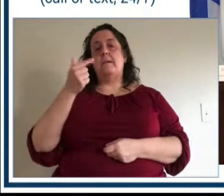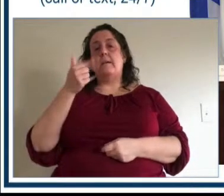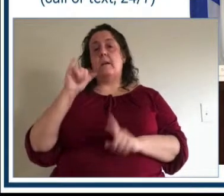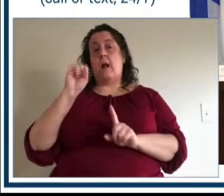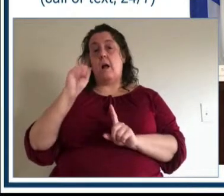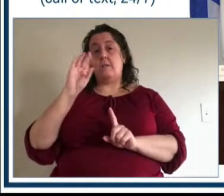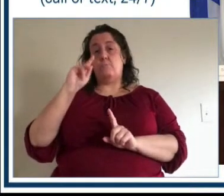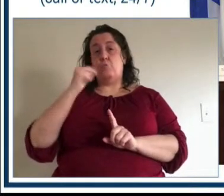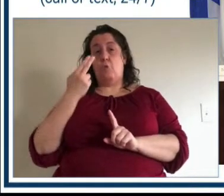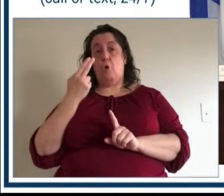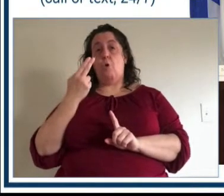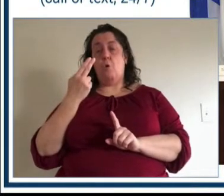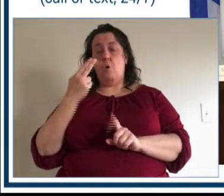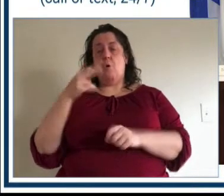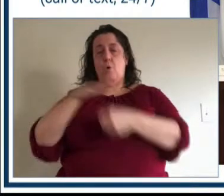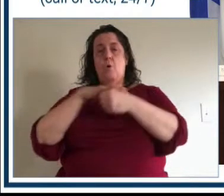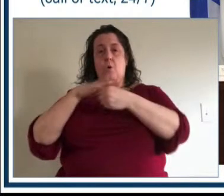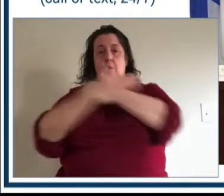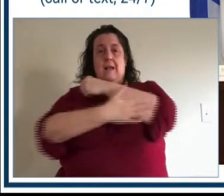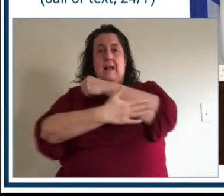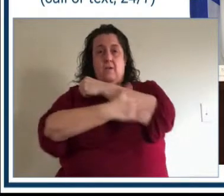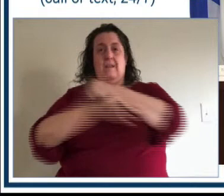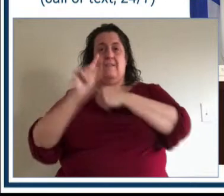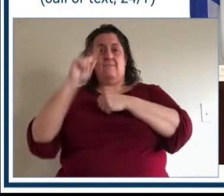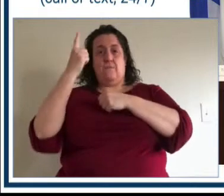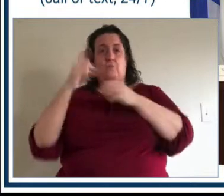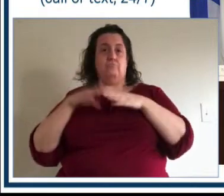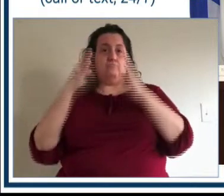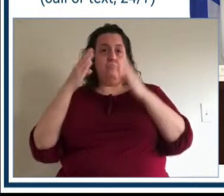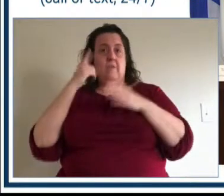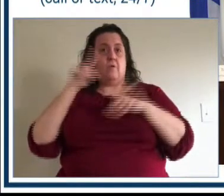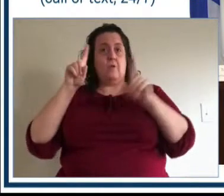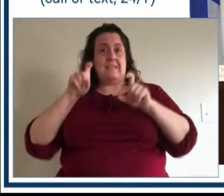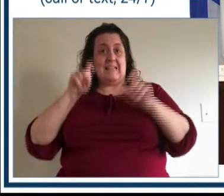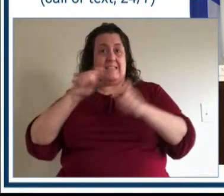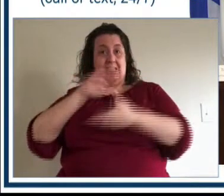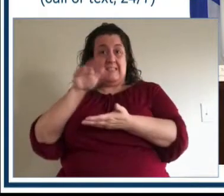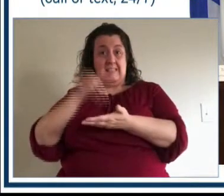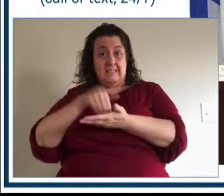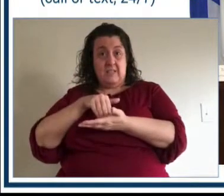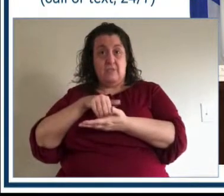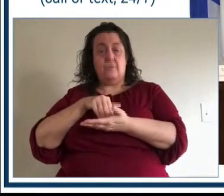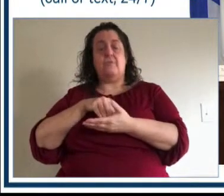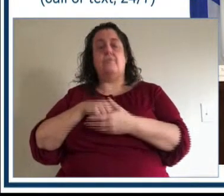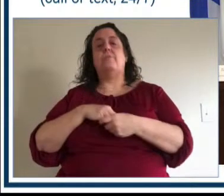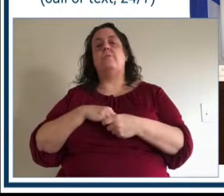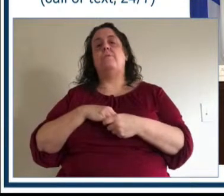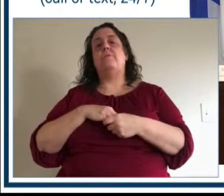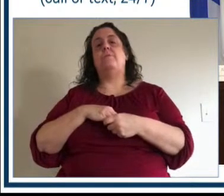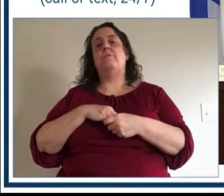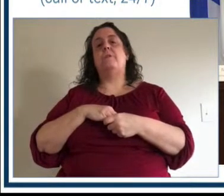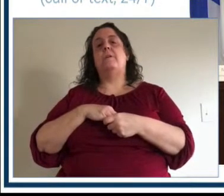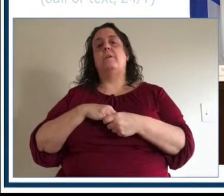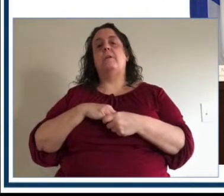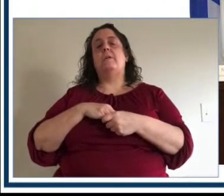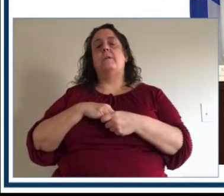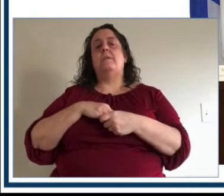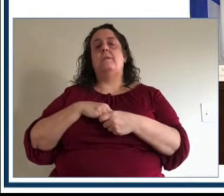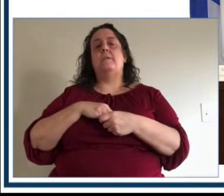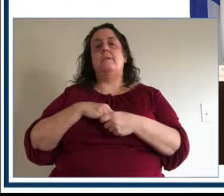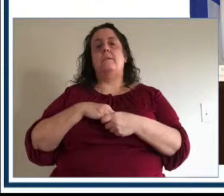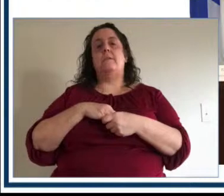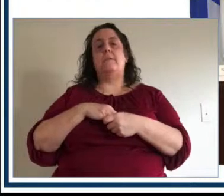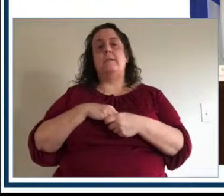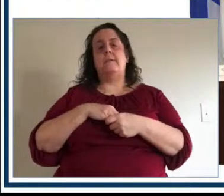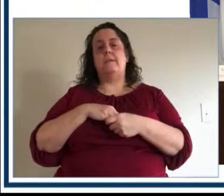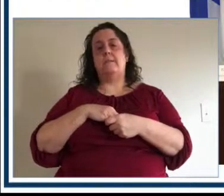first one. Were some concerns from the public about something not happening more quickly. I